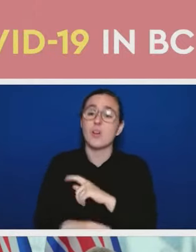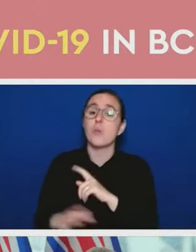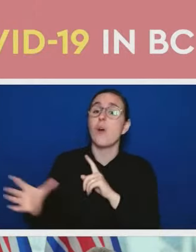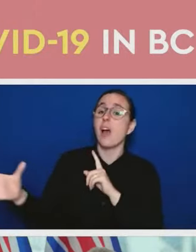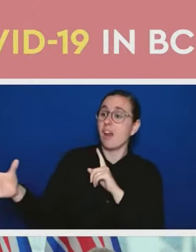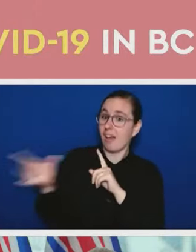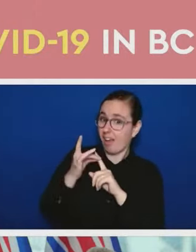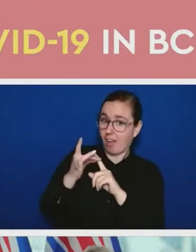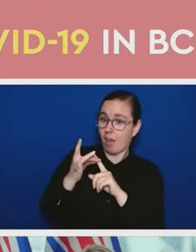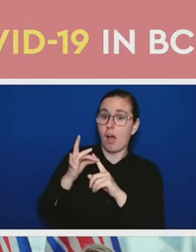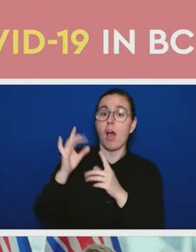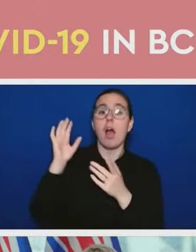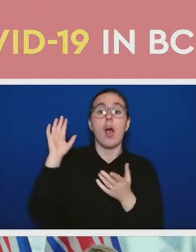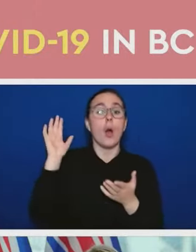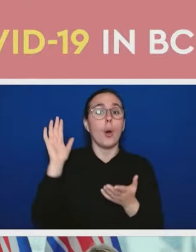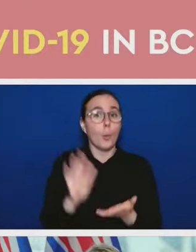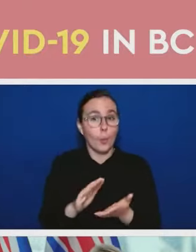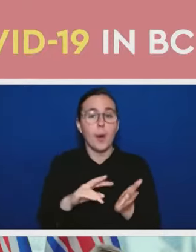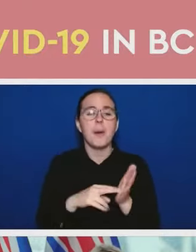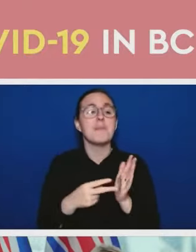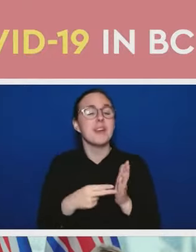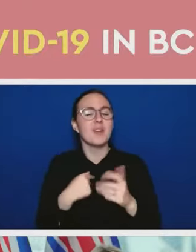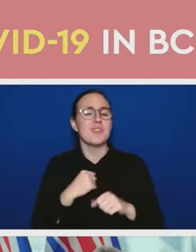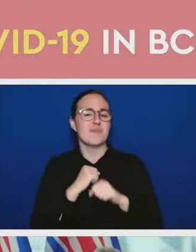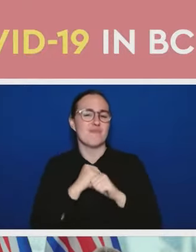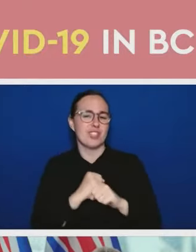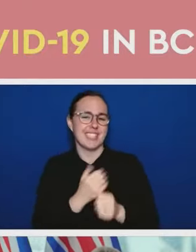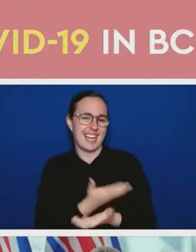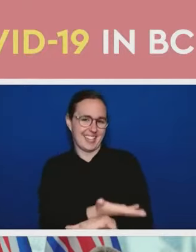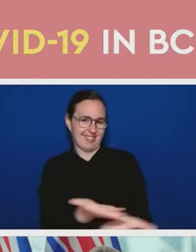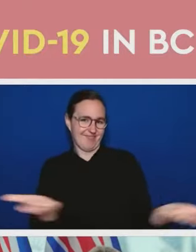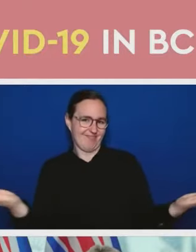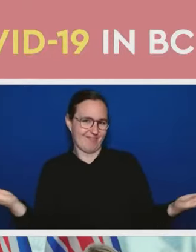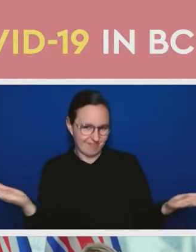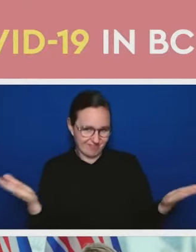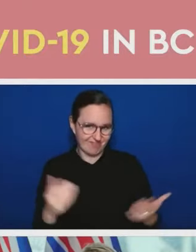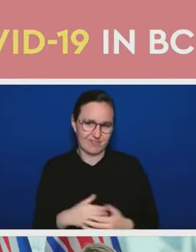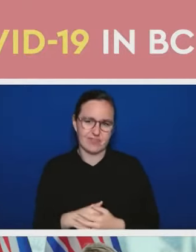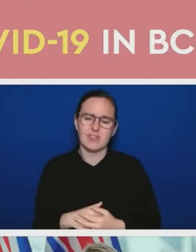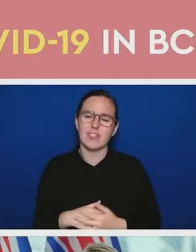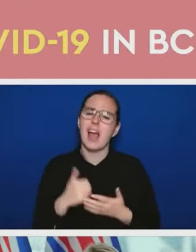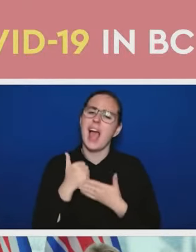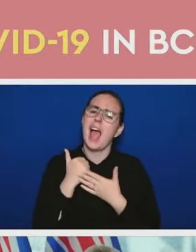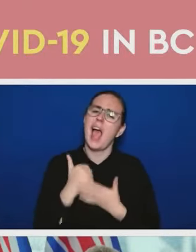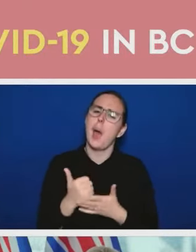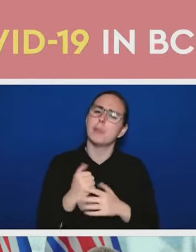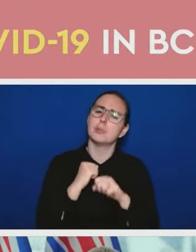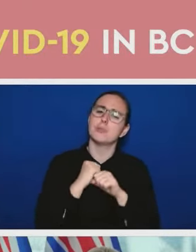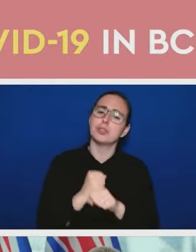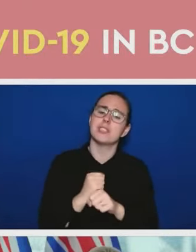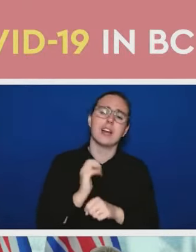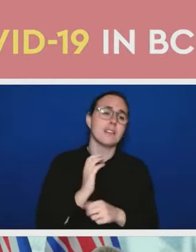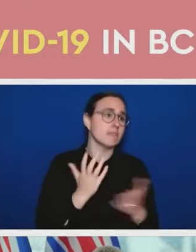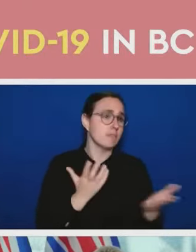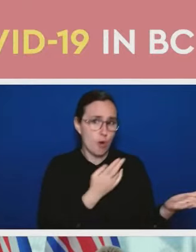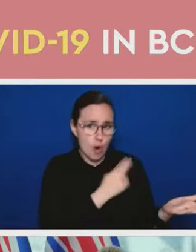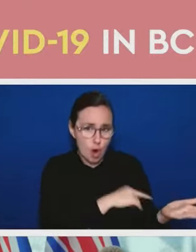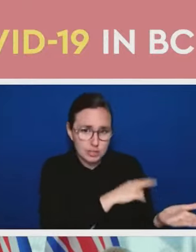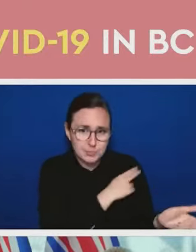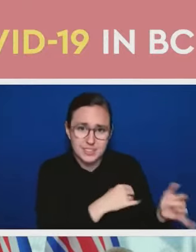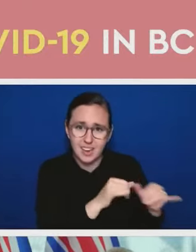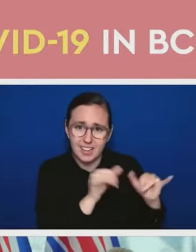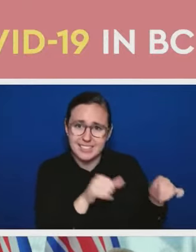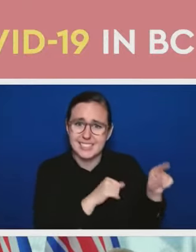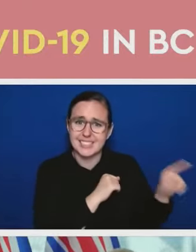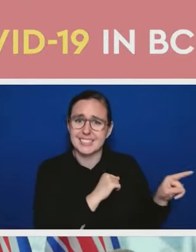at risk of severe illness. And very importantly, it helps protect our hospitalization, our hospitals, and our healthcare